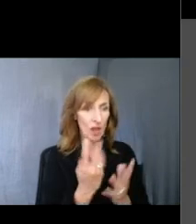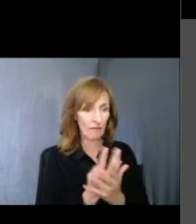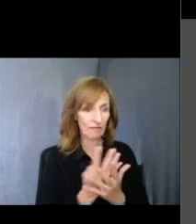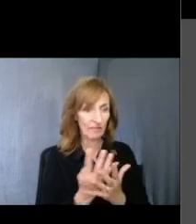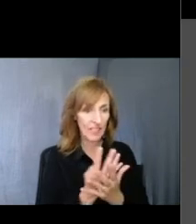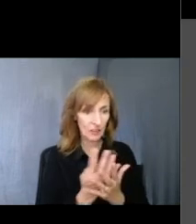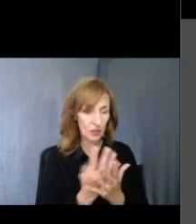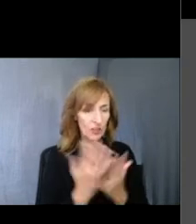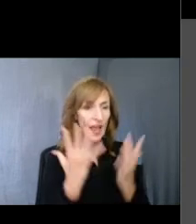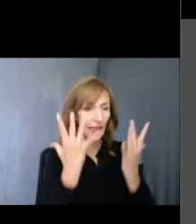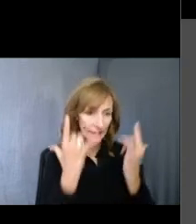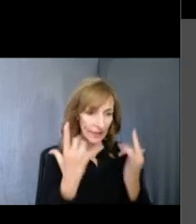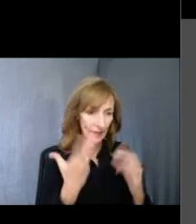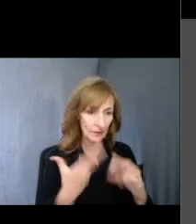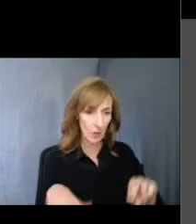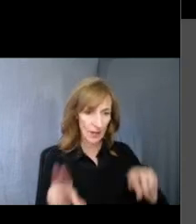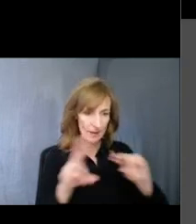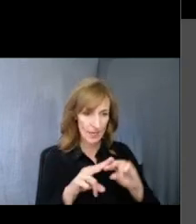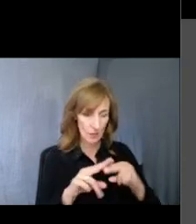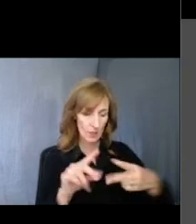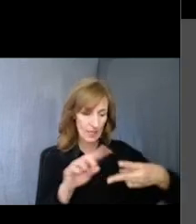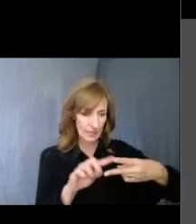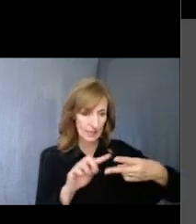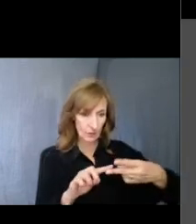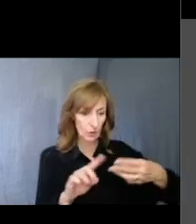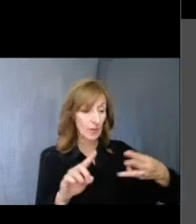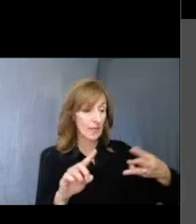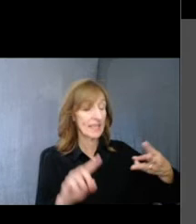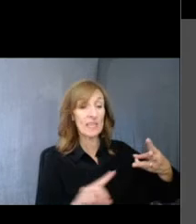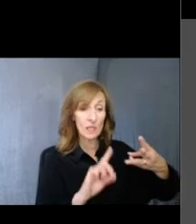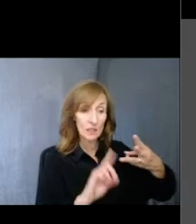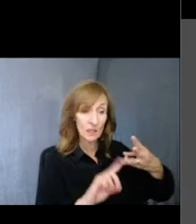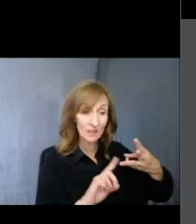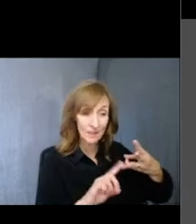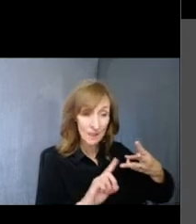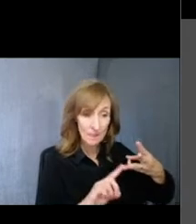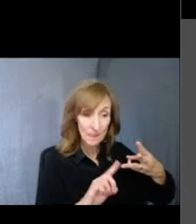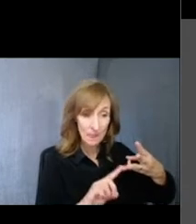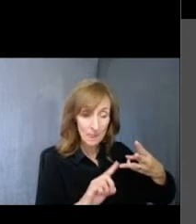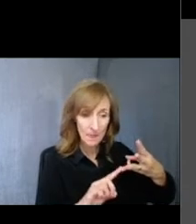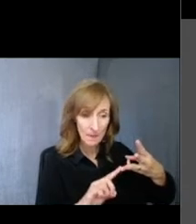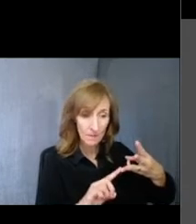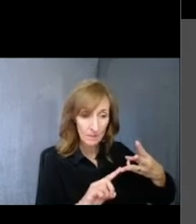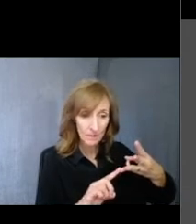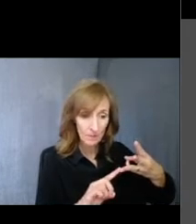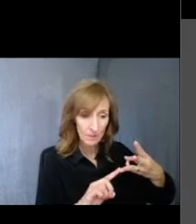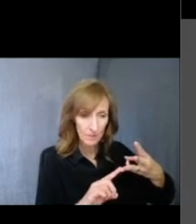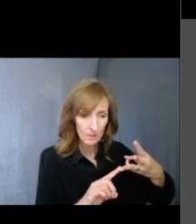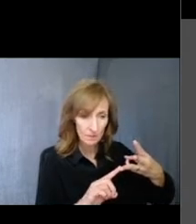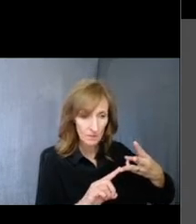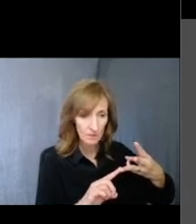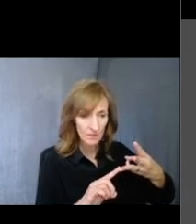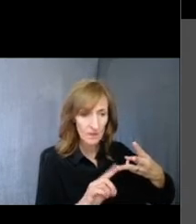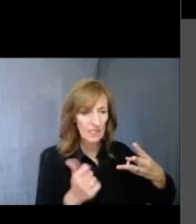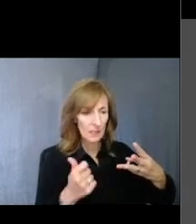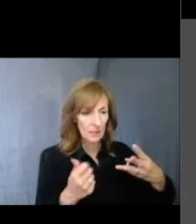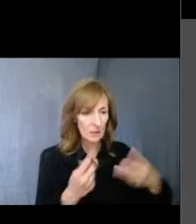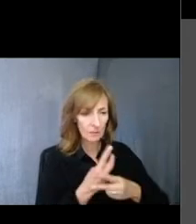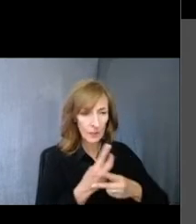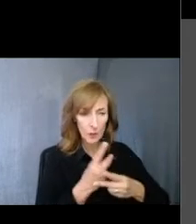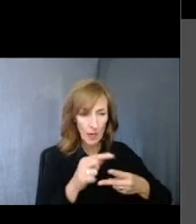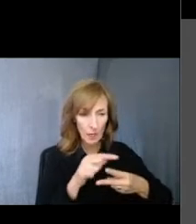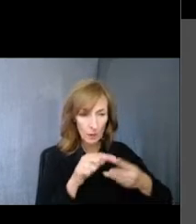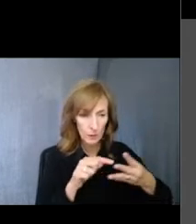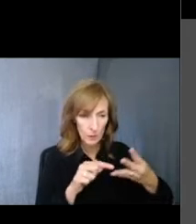very, very important measurements. The third thing that you're going to look at to put your cat in, figure out which stage they're in, is protein